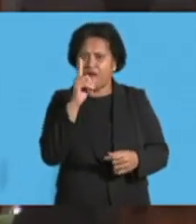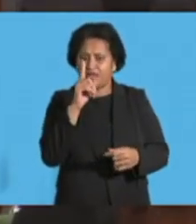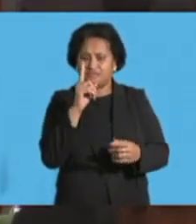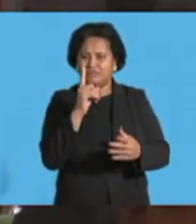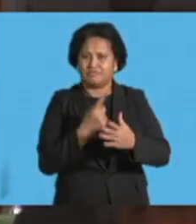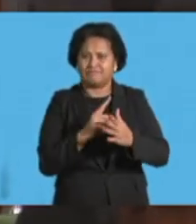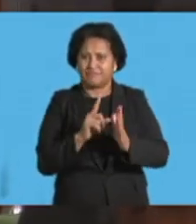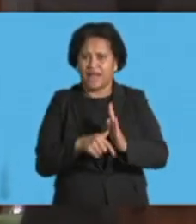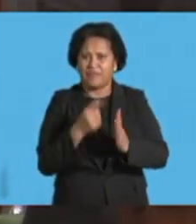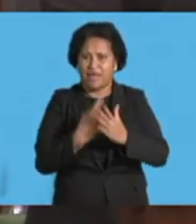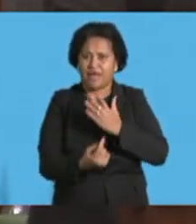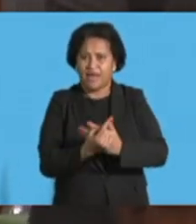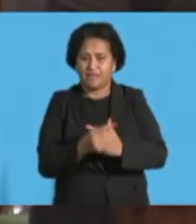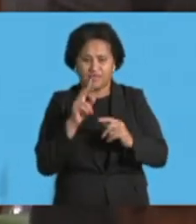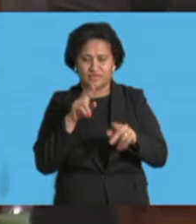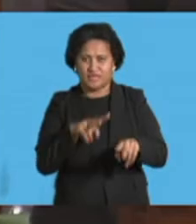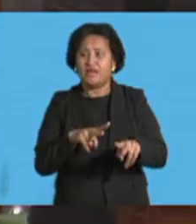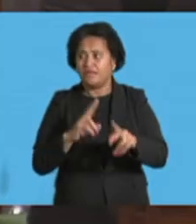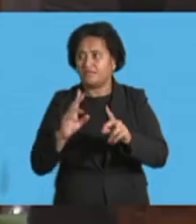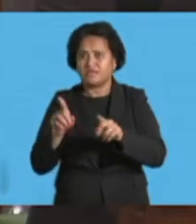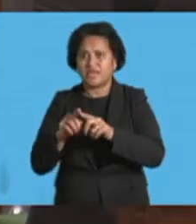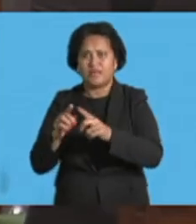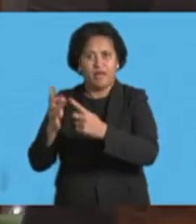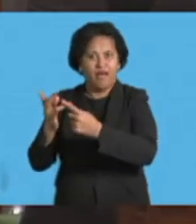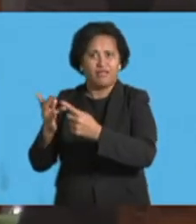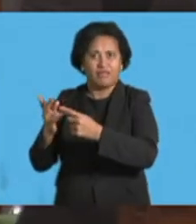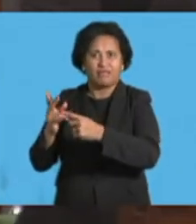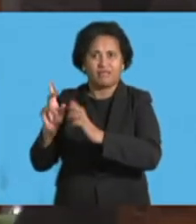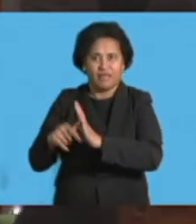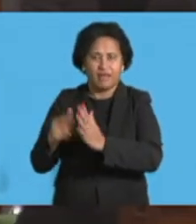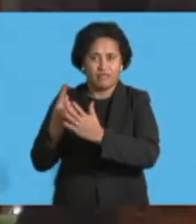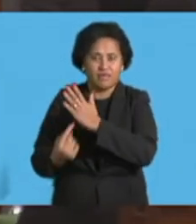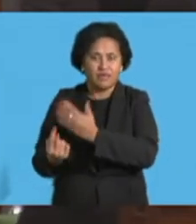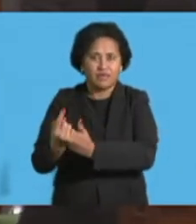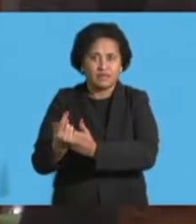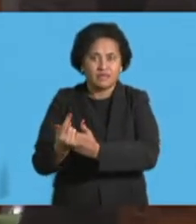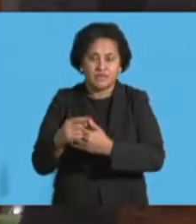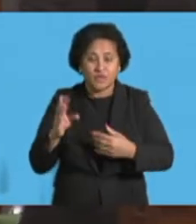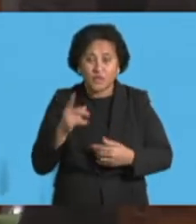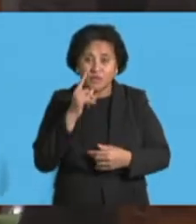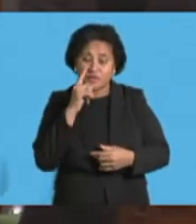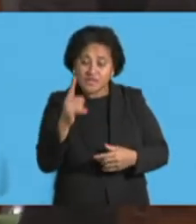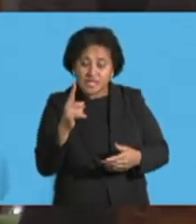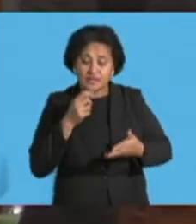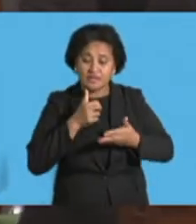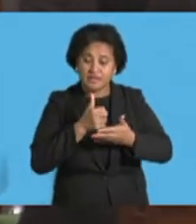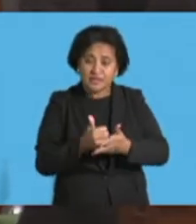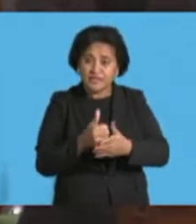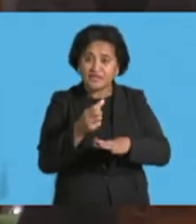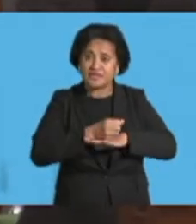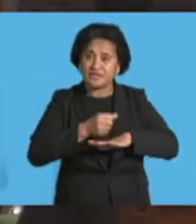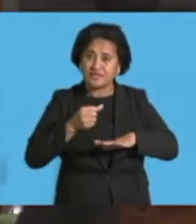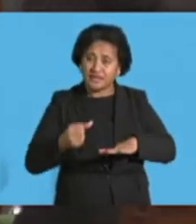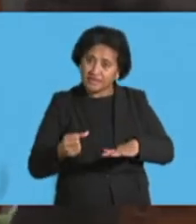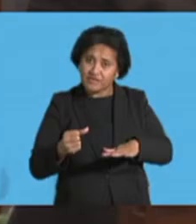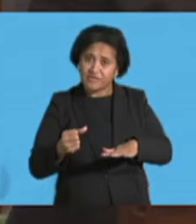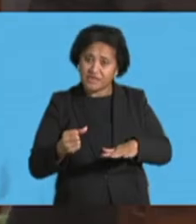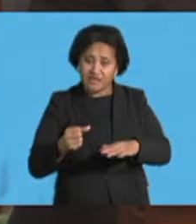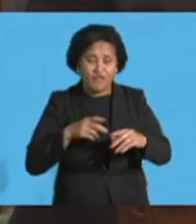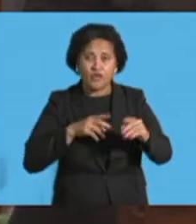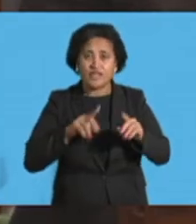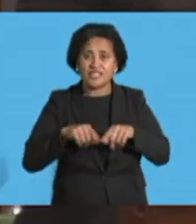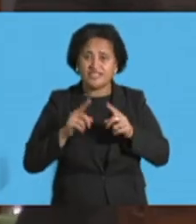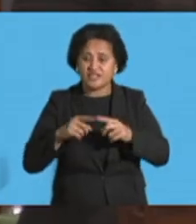of many, and it goes without saying how much the assistance provided by our government through various schemes and programs are